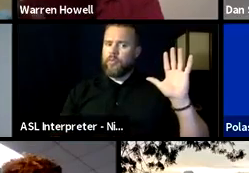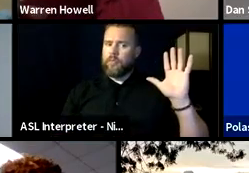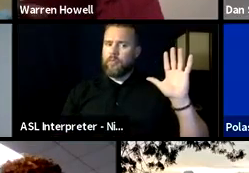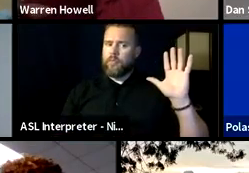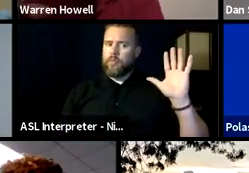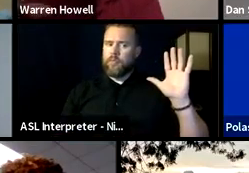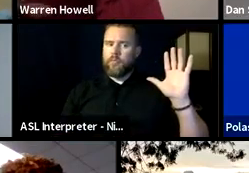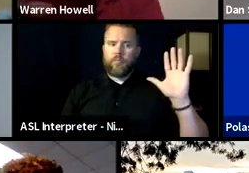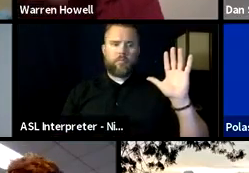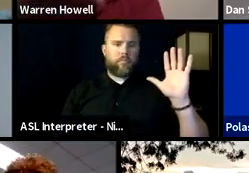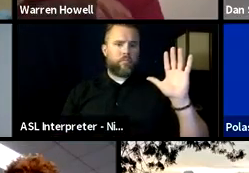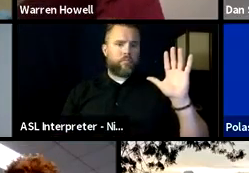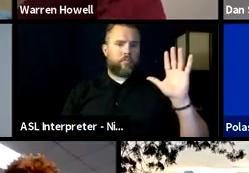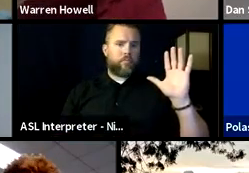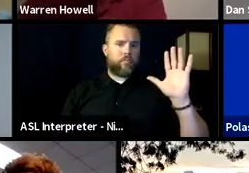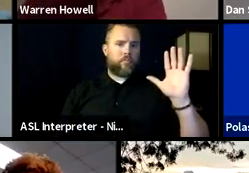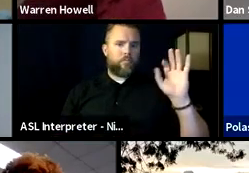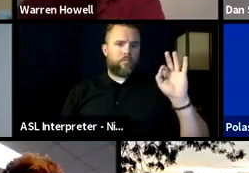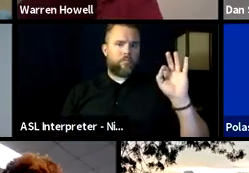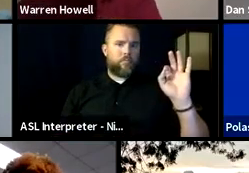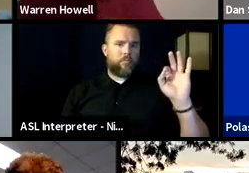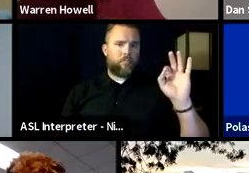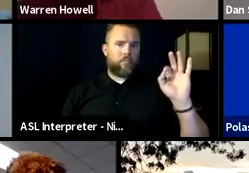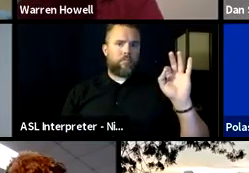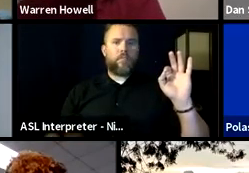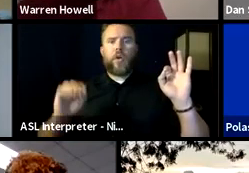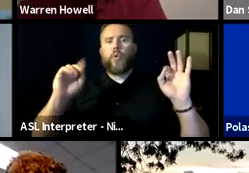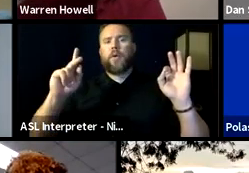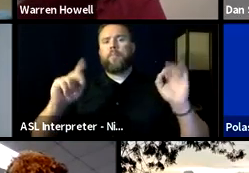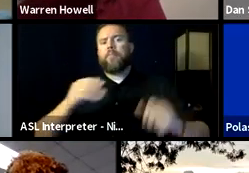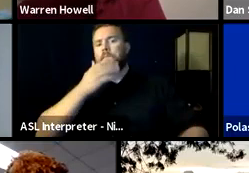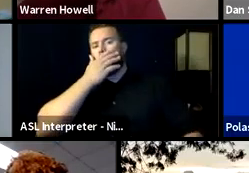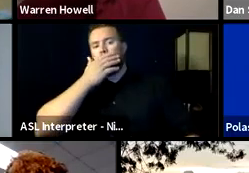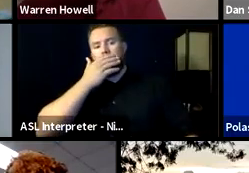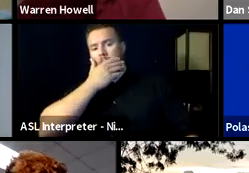Oh, it's table? Okay.